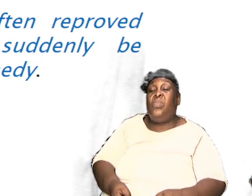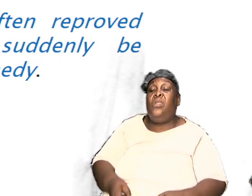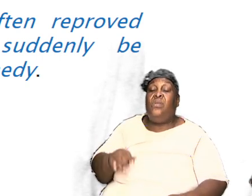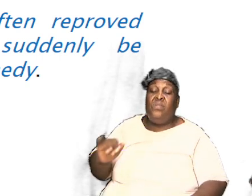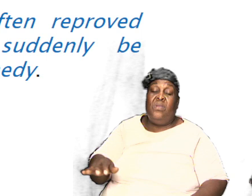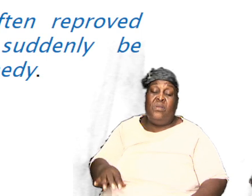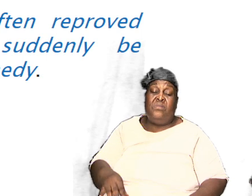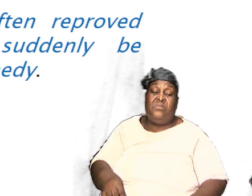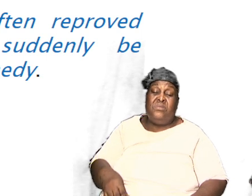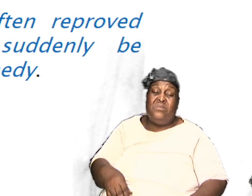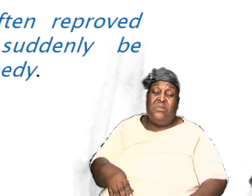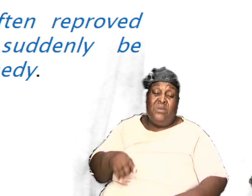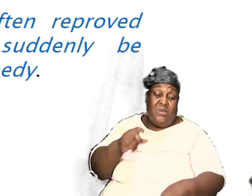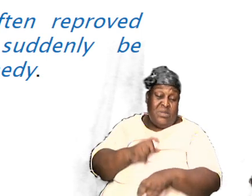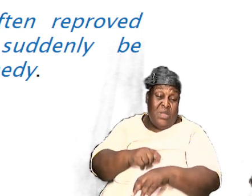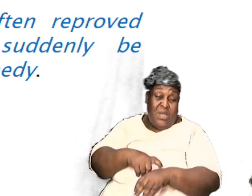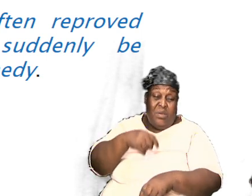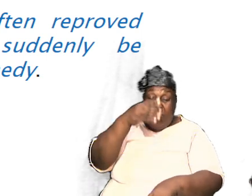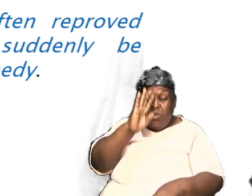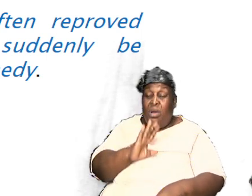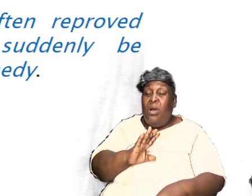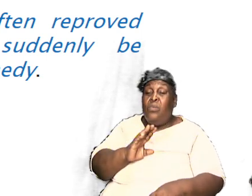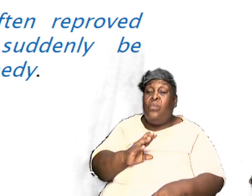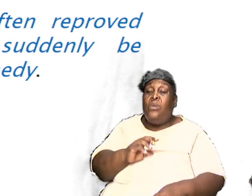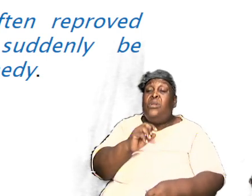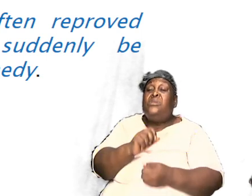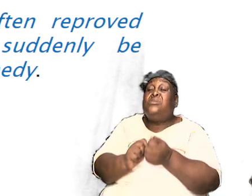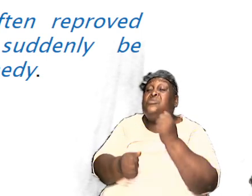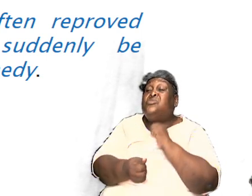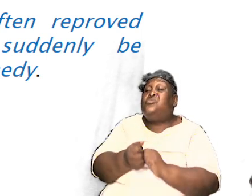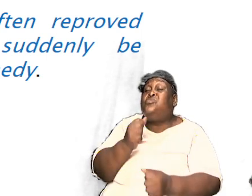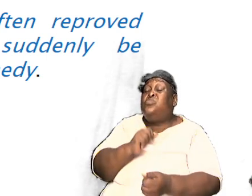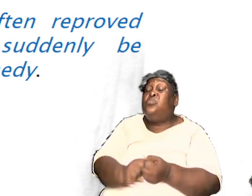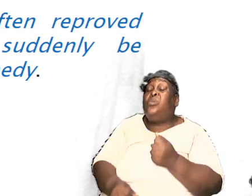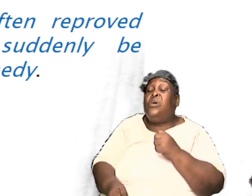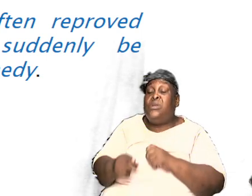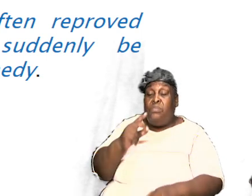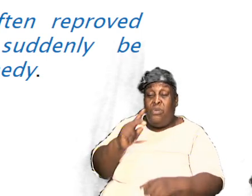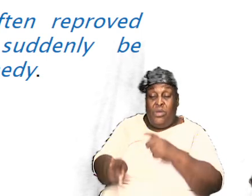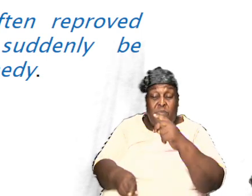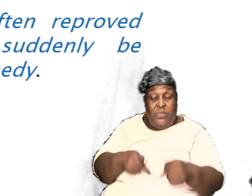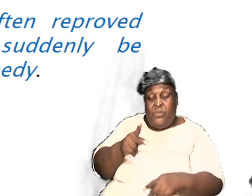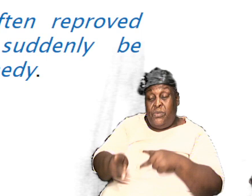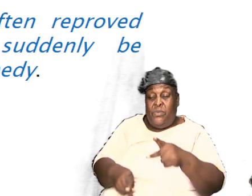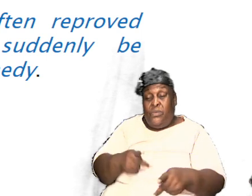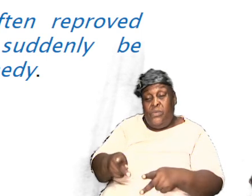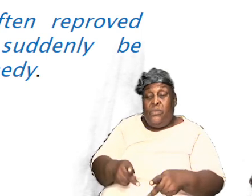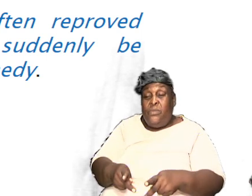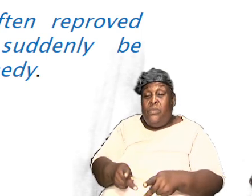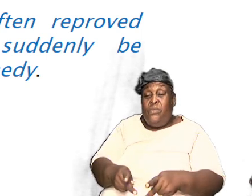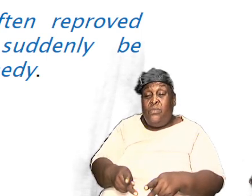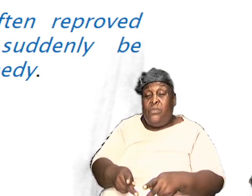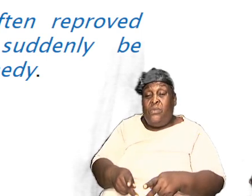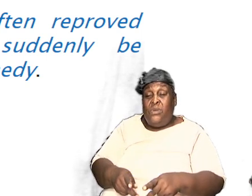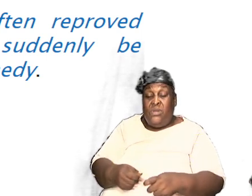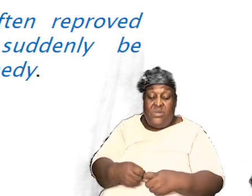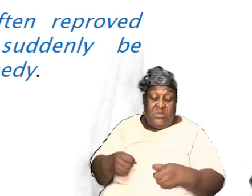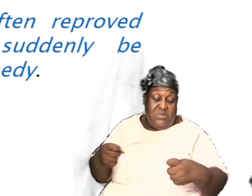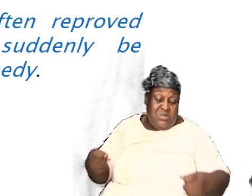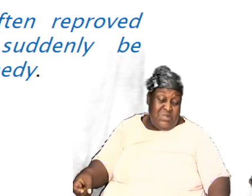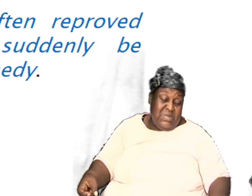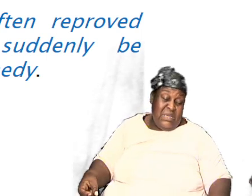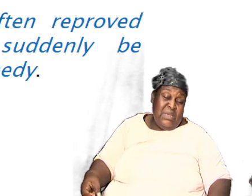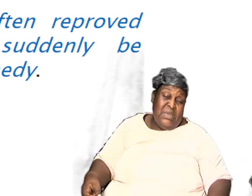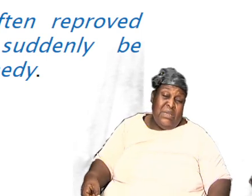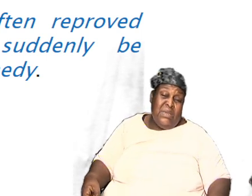that's the time God is ready to destroy, is ready to cut off, is ready to act. And the sin of the